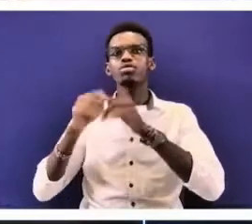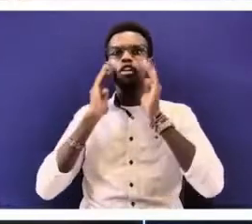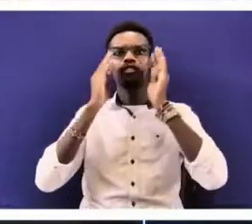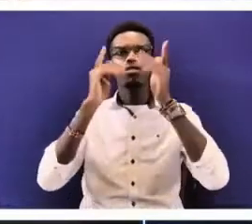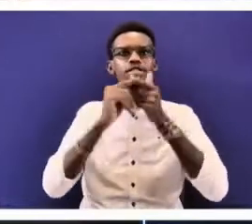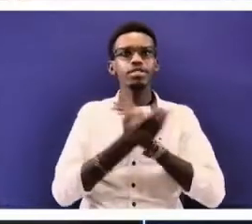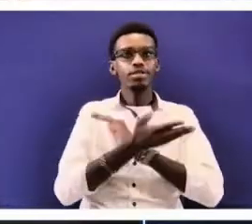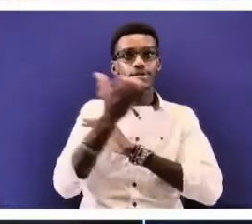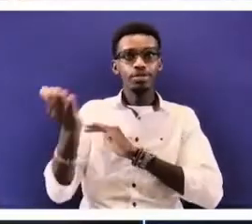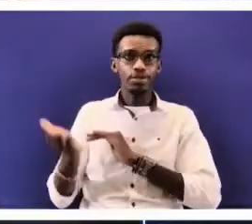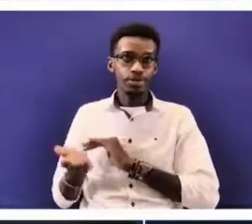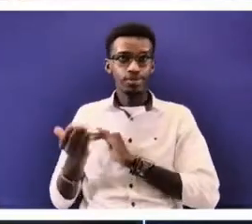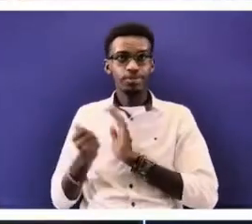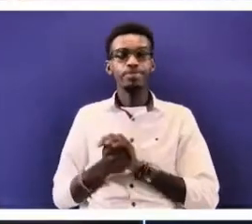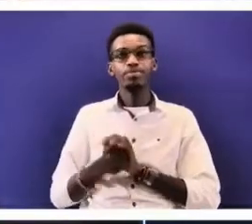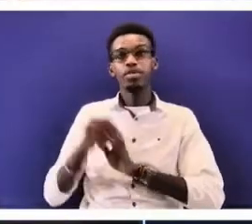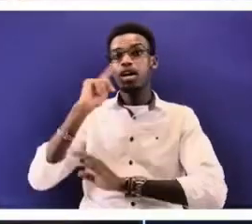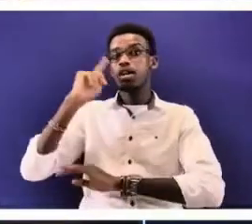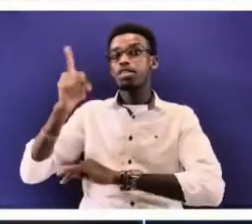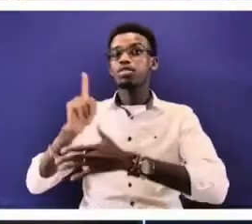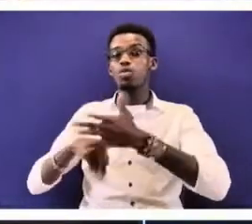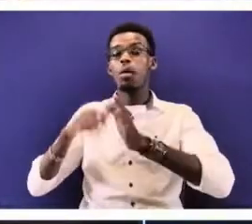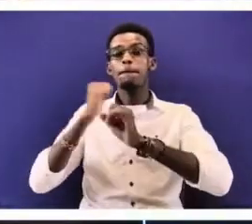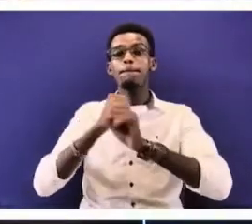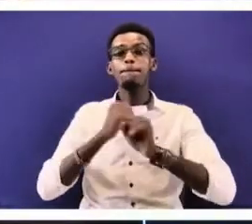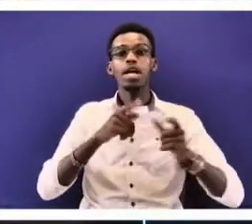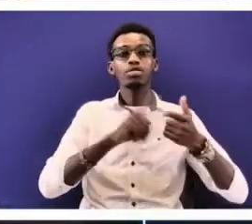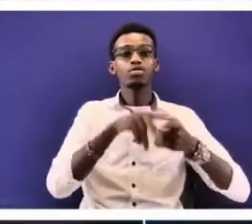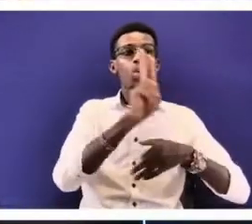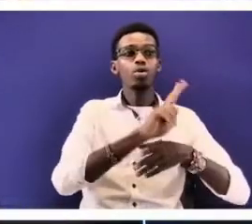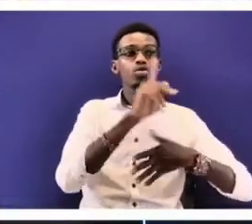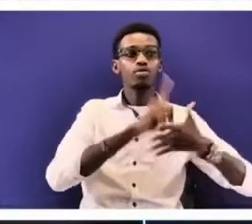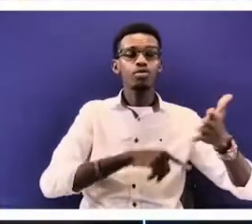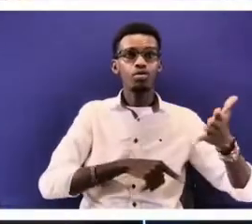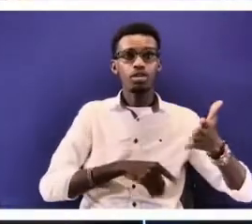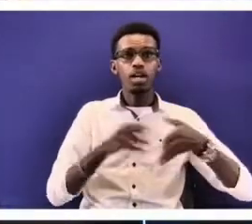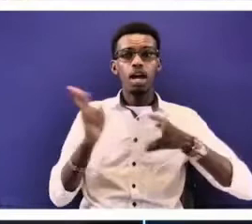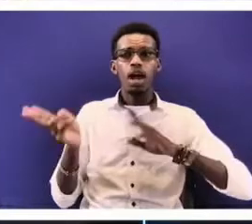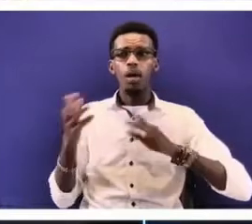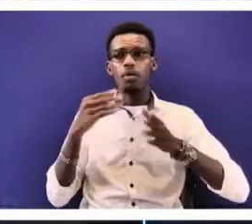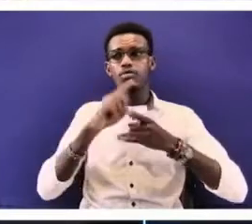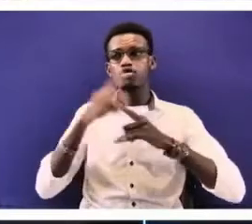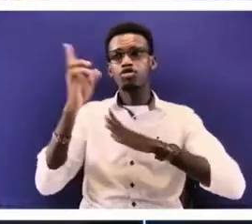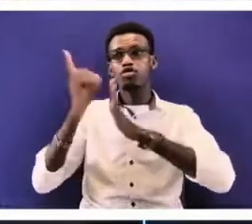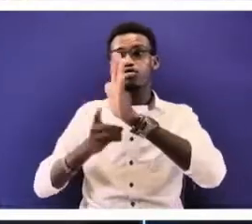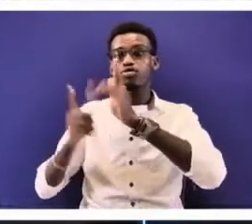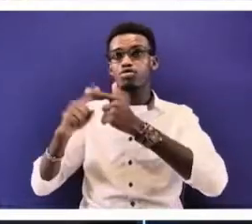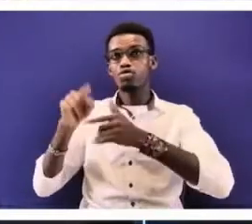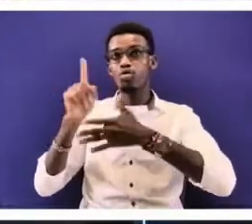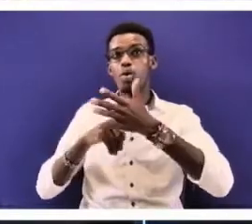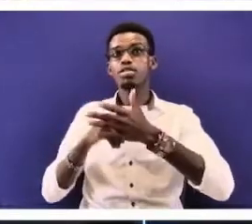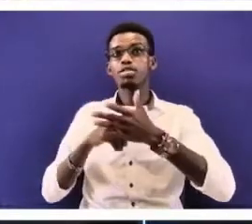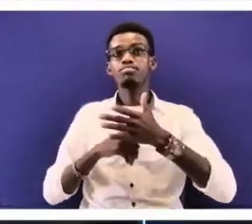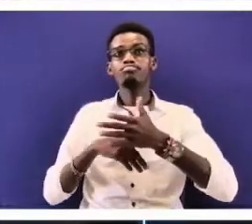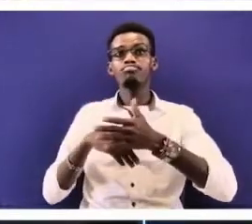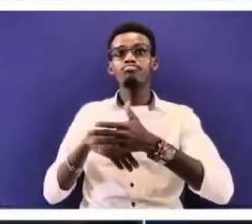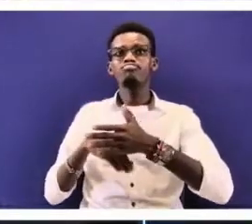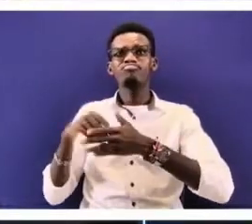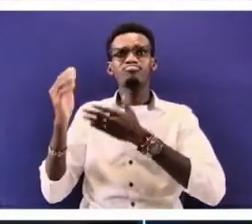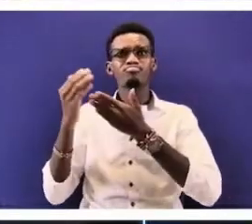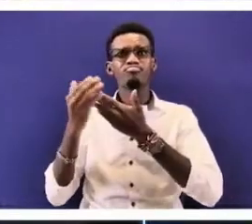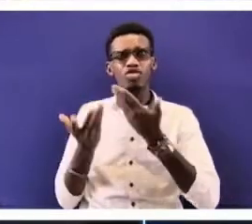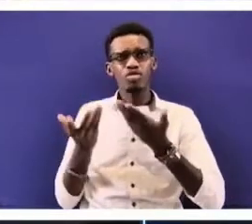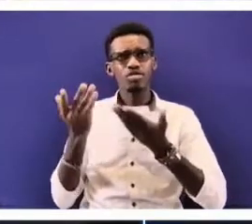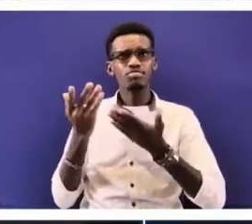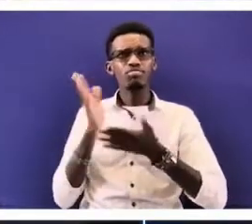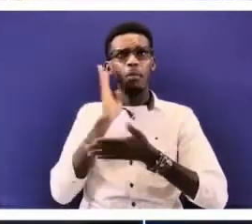them. This can also apply not only to our loved ones, but also our hobbies.